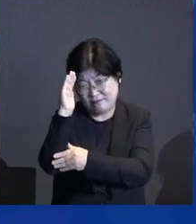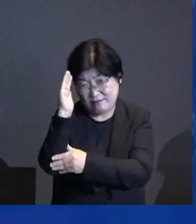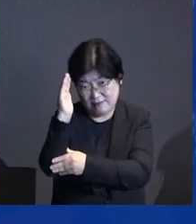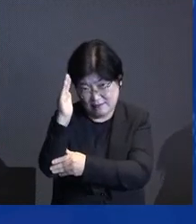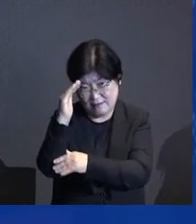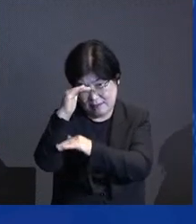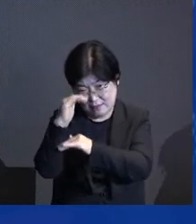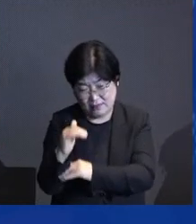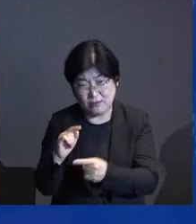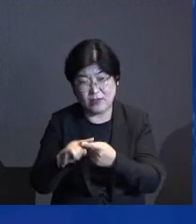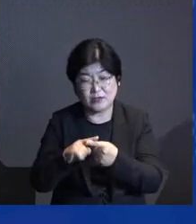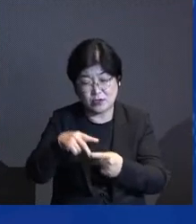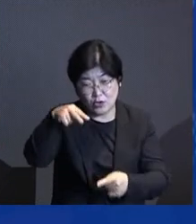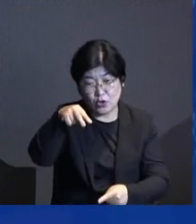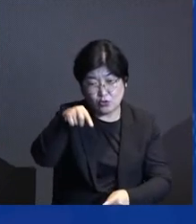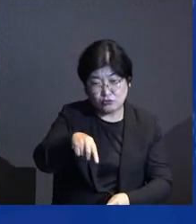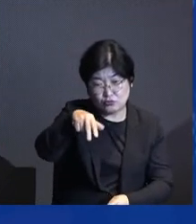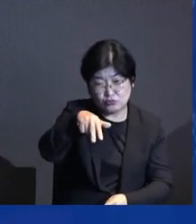in a while.